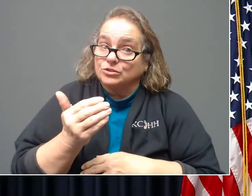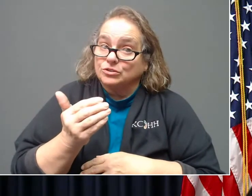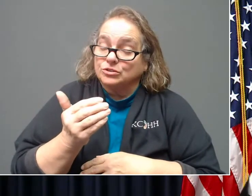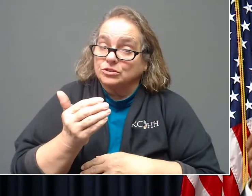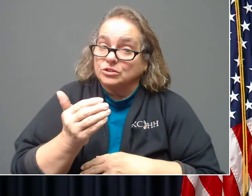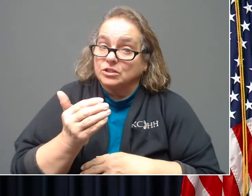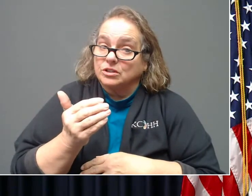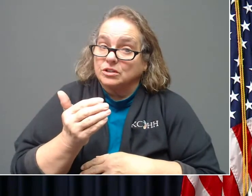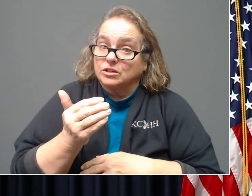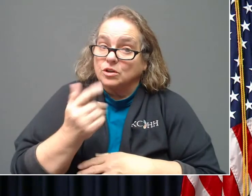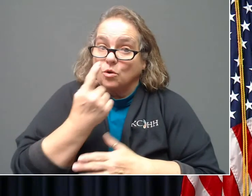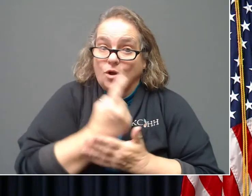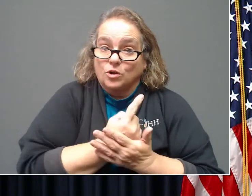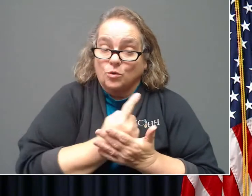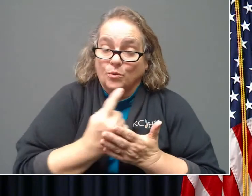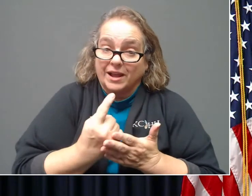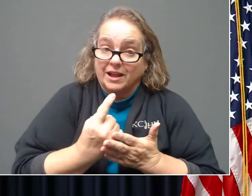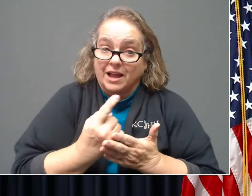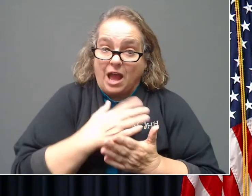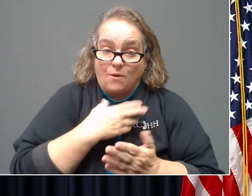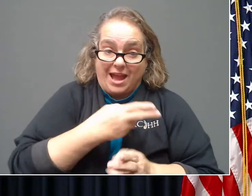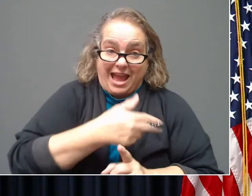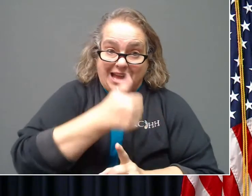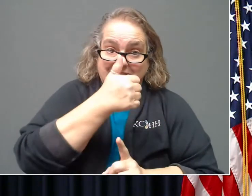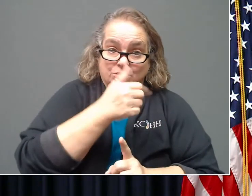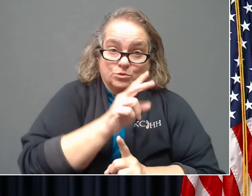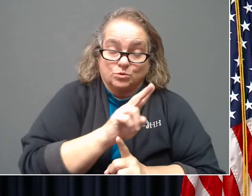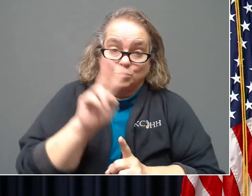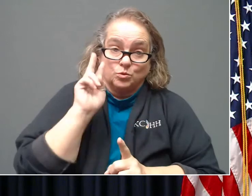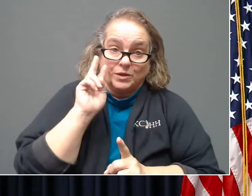1 week, which was our highest ever, about 2 weeks ago,